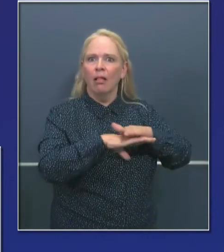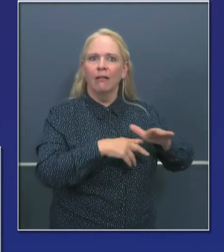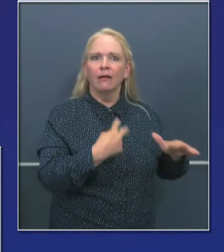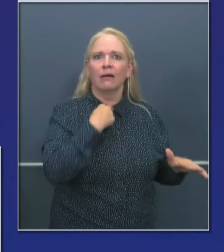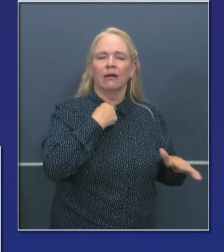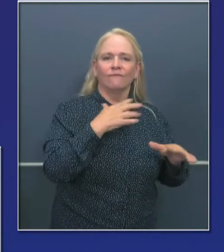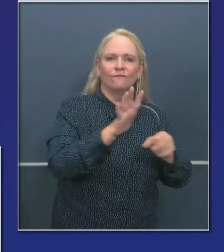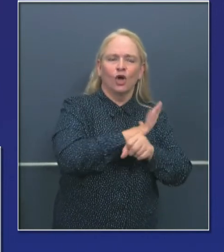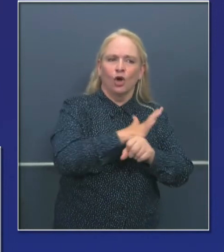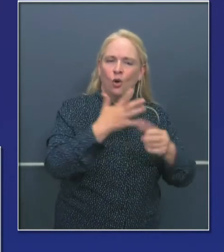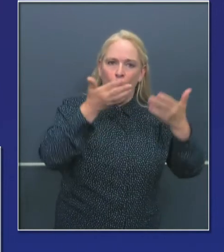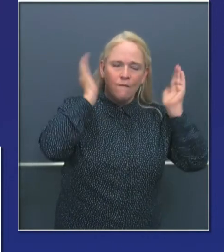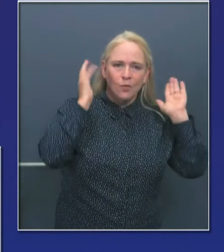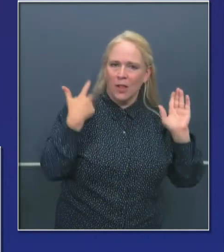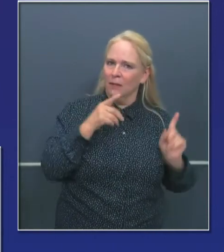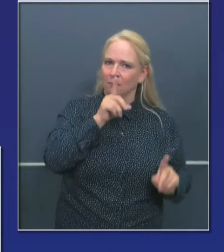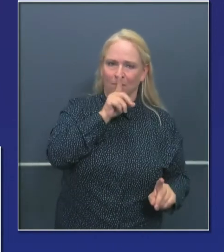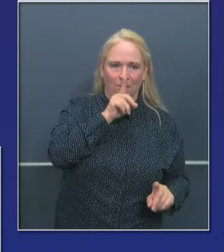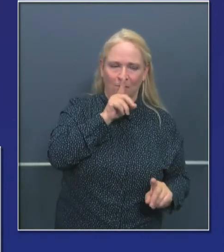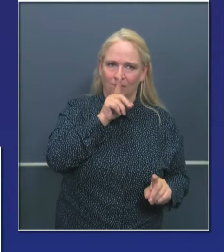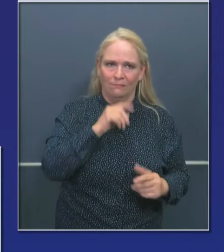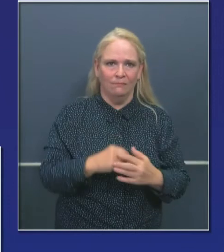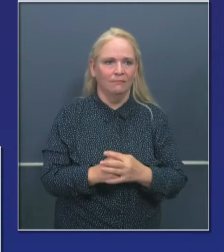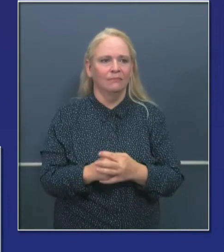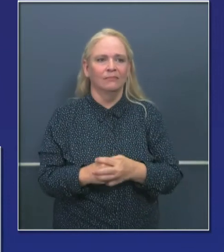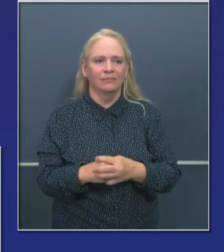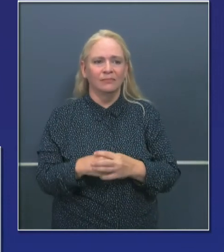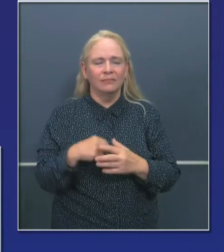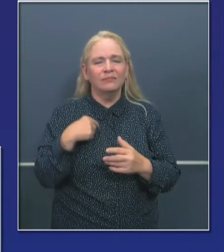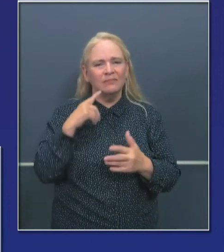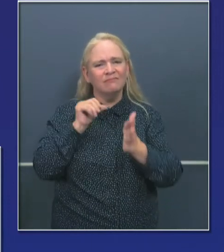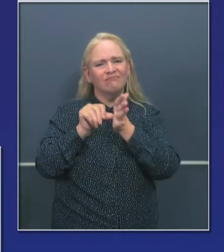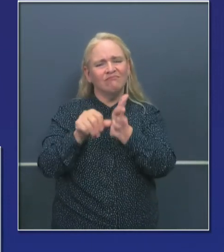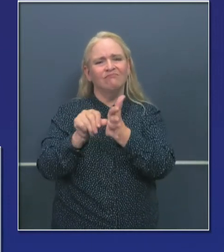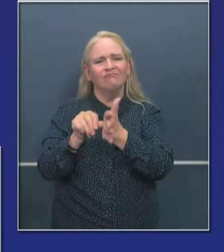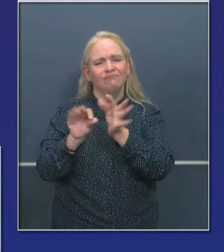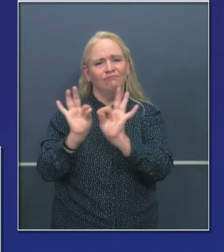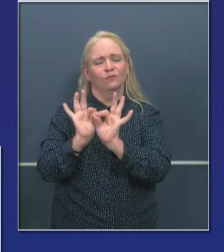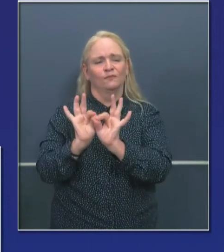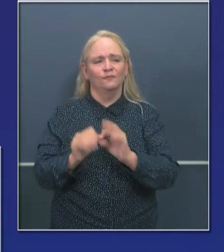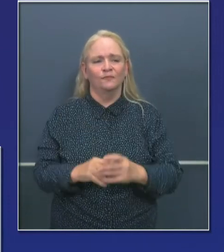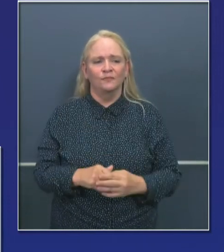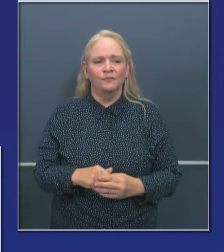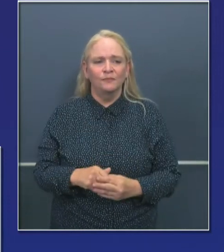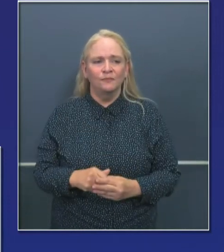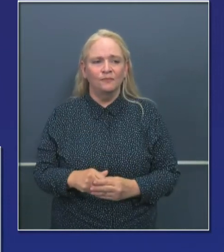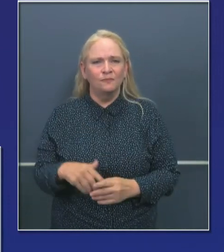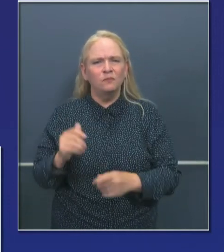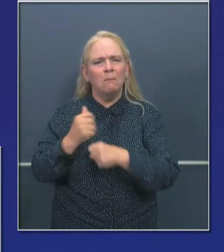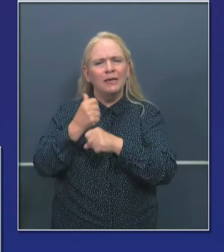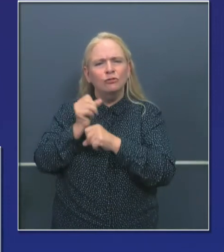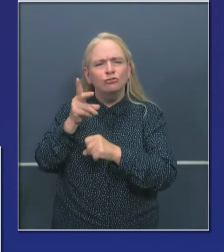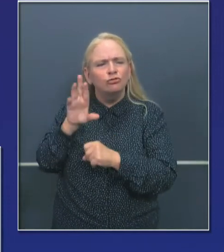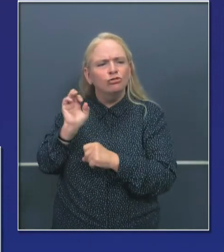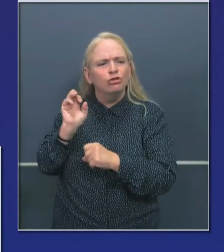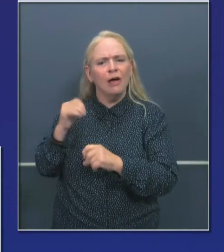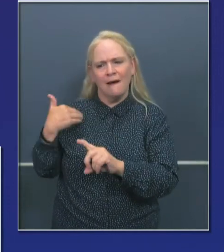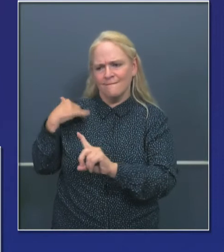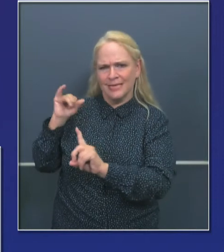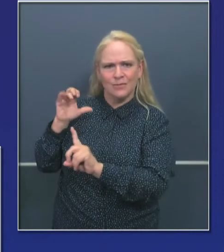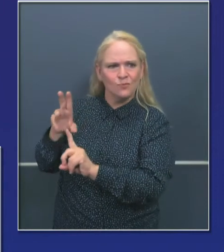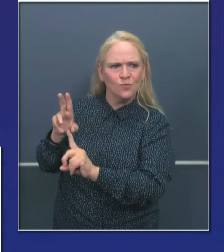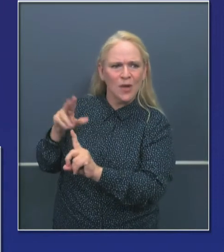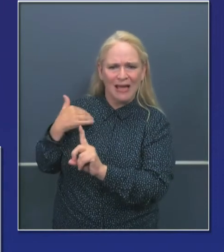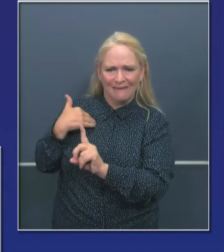people outside of an emergency for a COVID-related cause, to make sure our ICUs accordingly are free